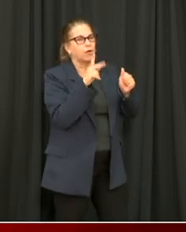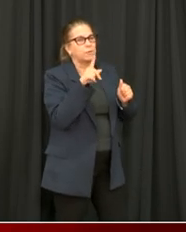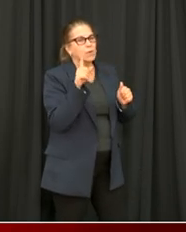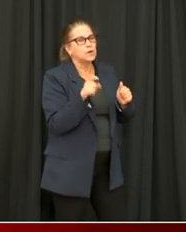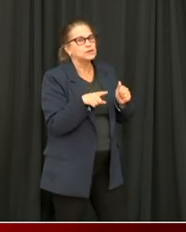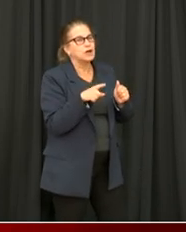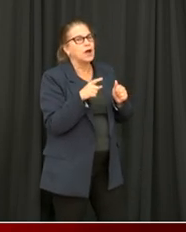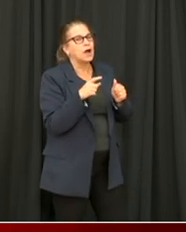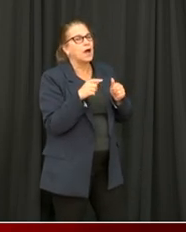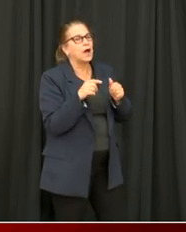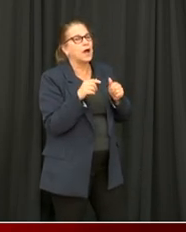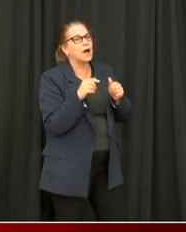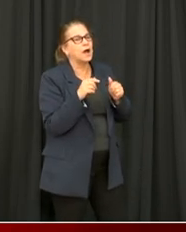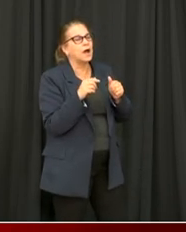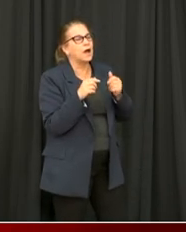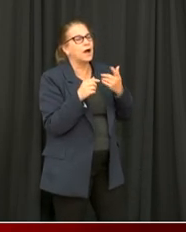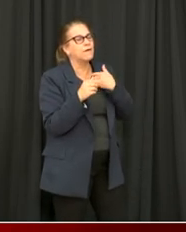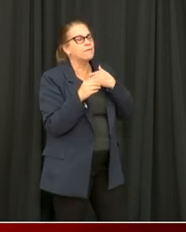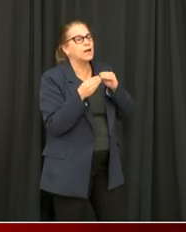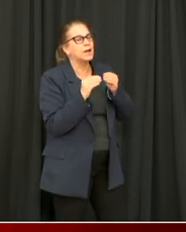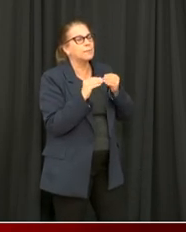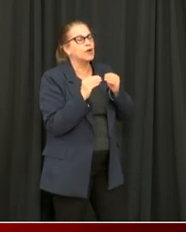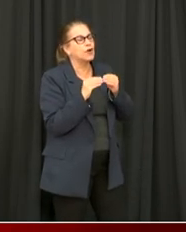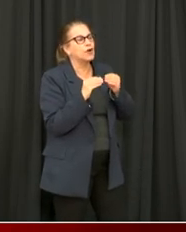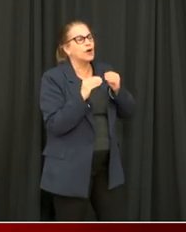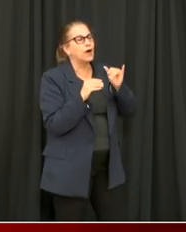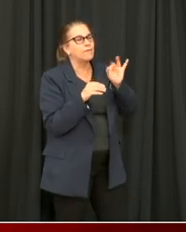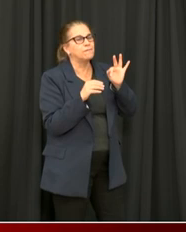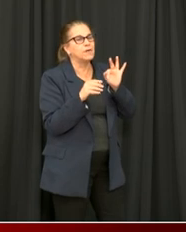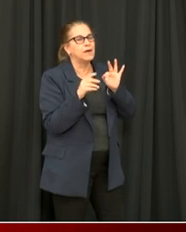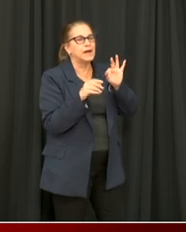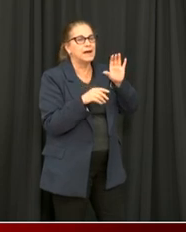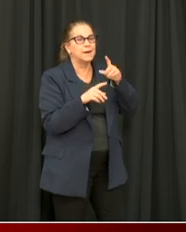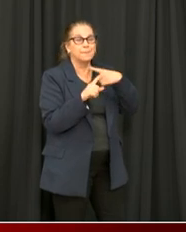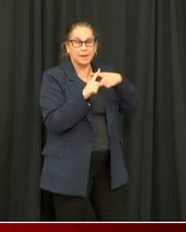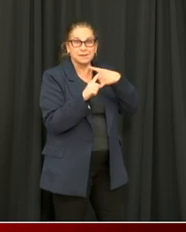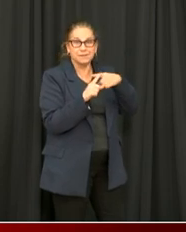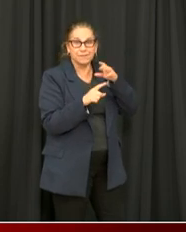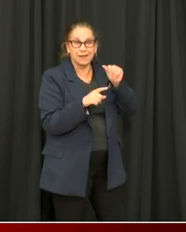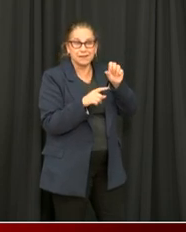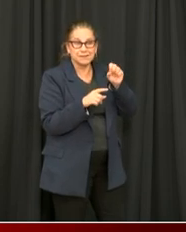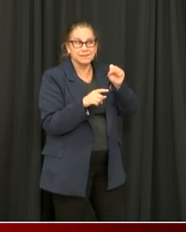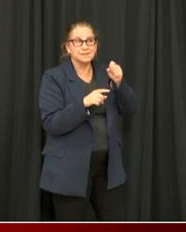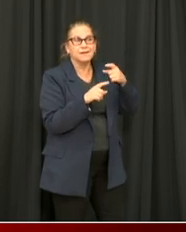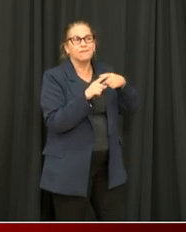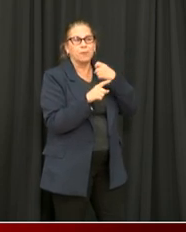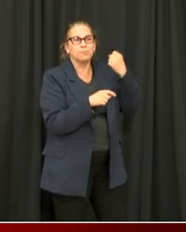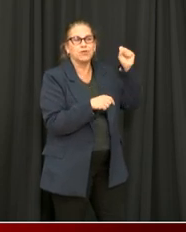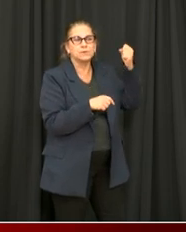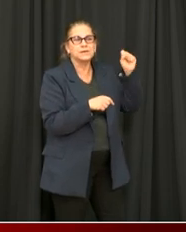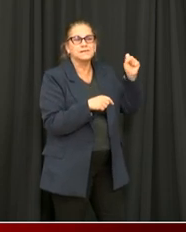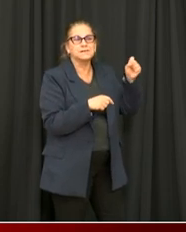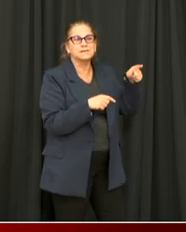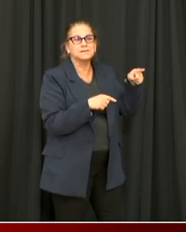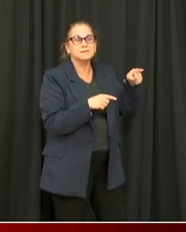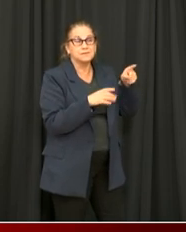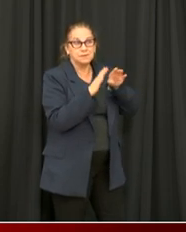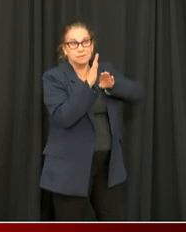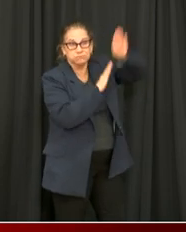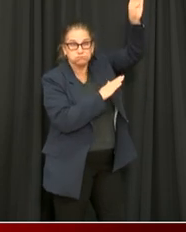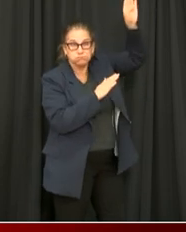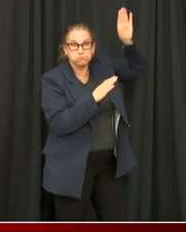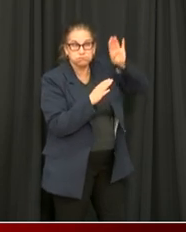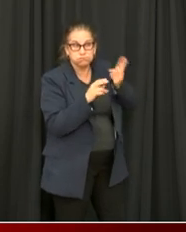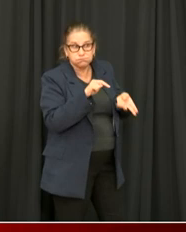on the number of cases, is it too early to enter phase 2 until we know whether we're going to have a spike in virus cases because of the protests?